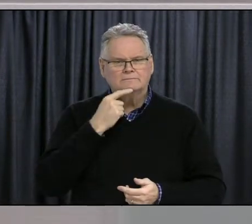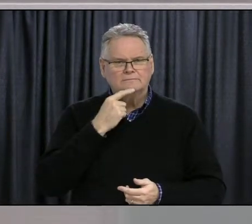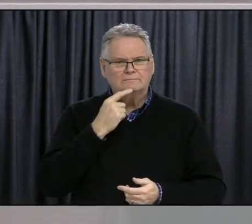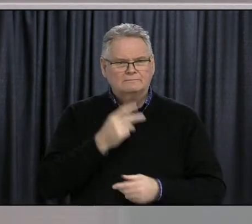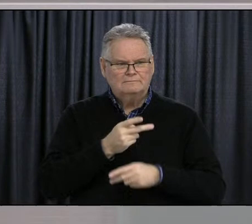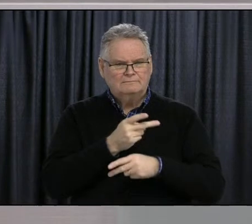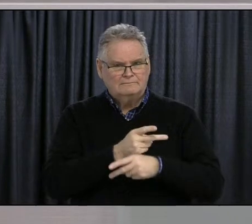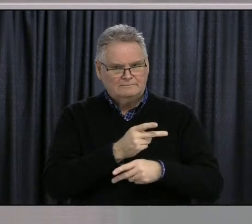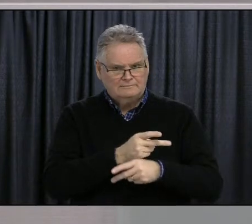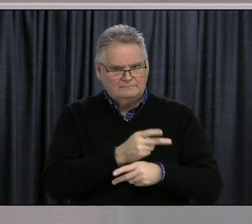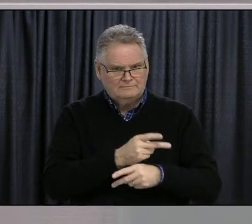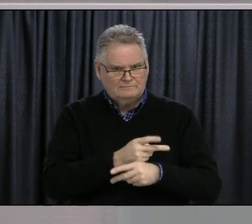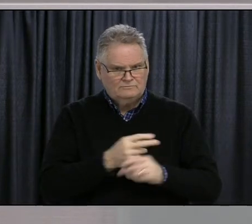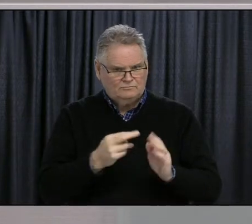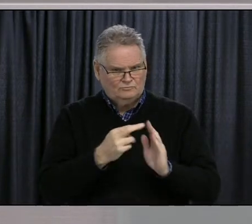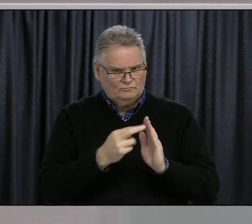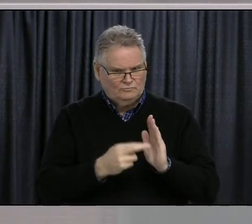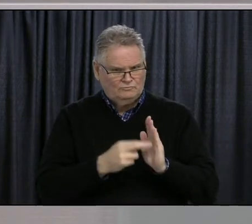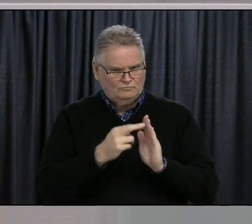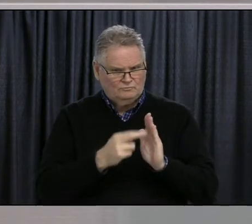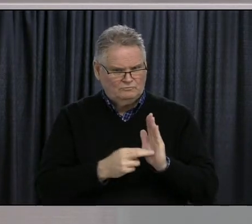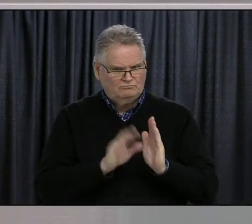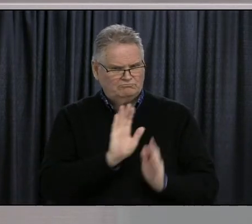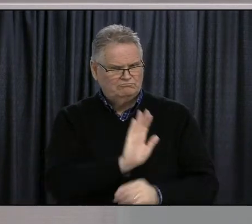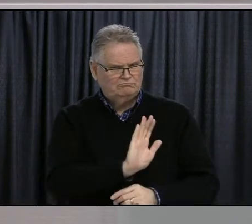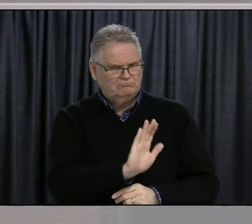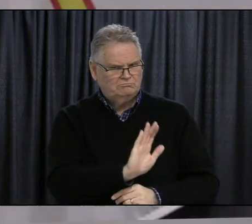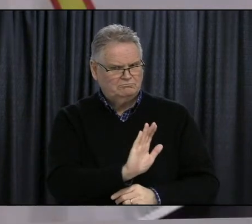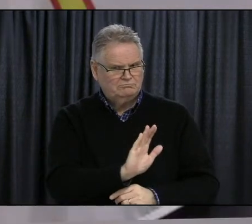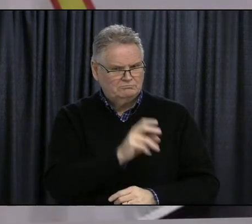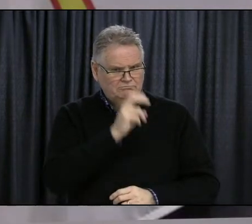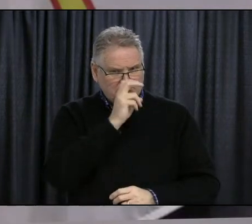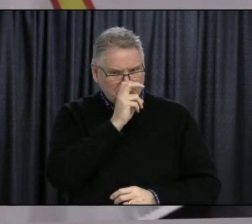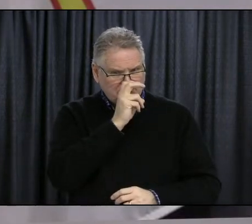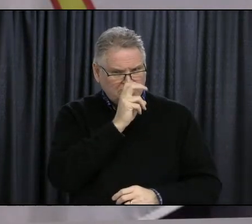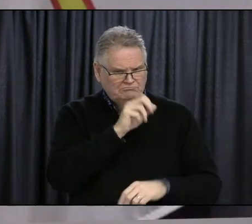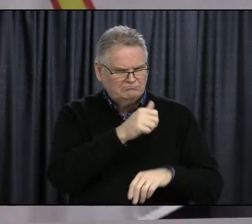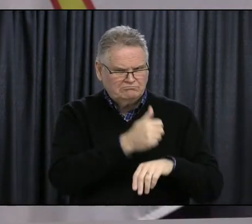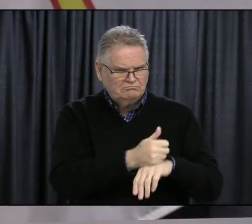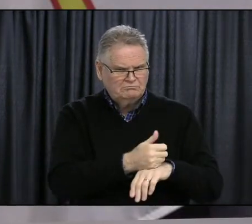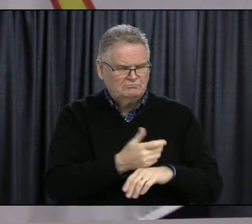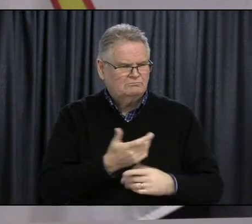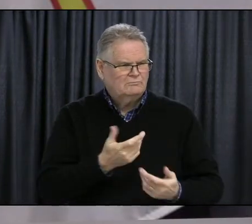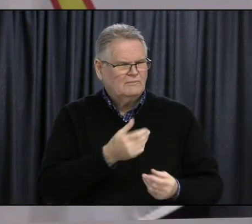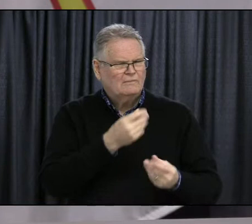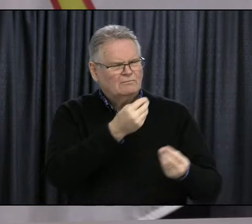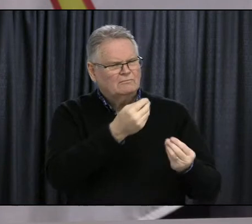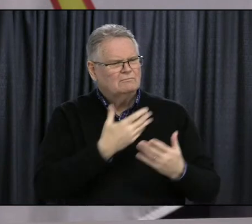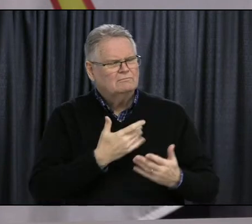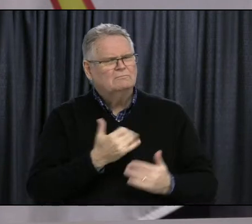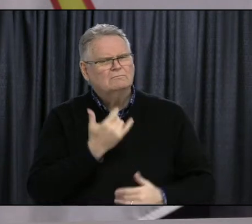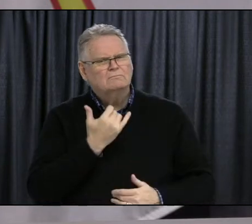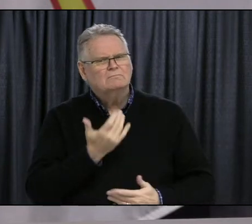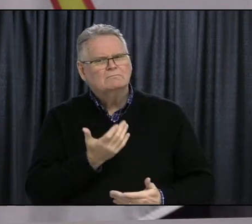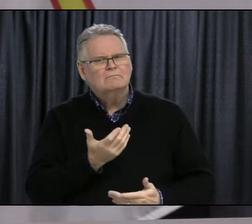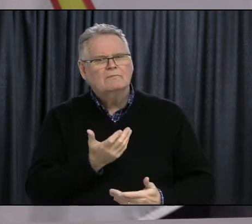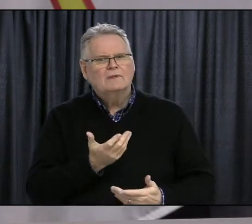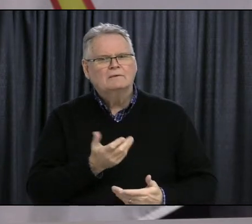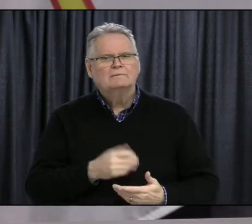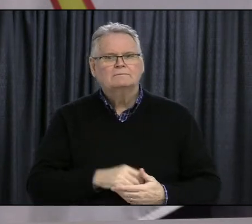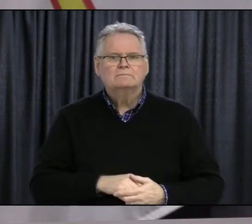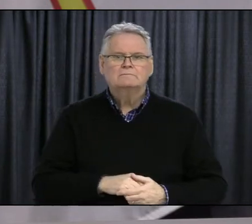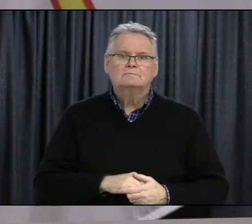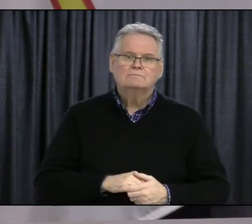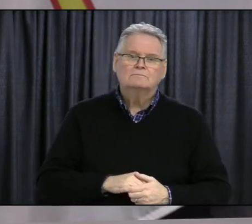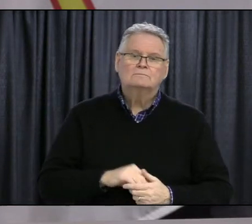and how long those precautions will be in place? So the members of the cohort